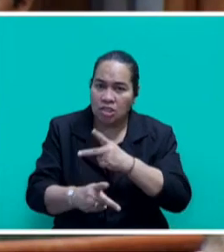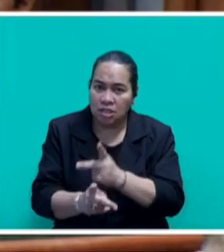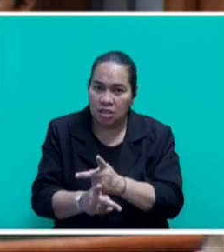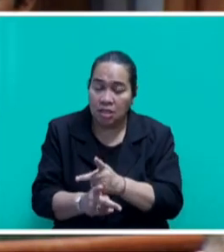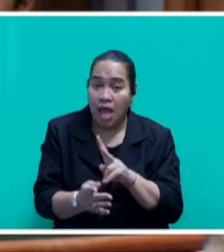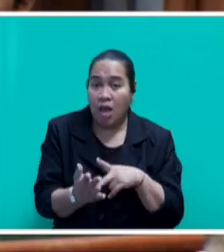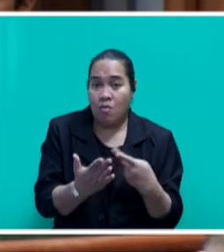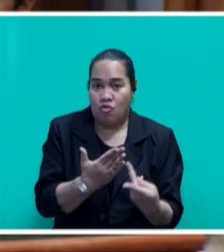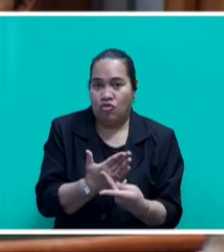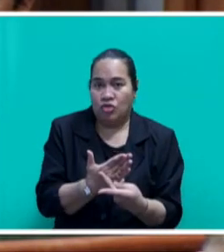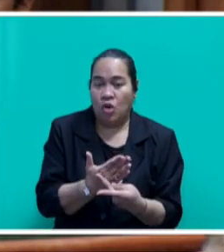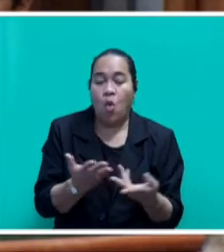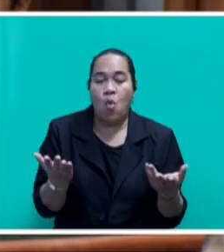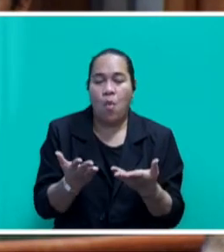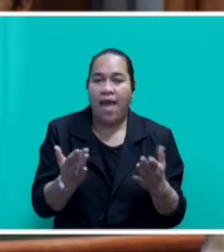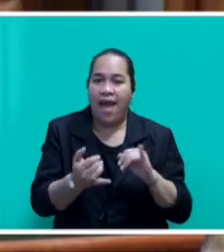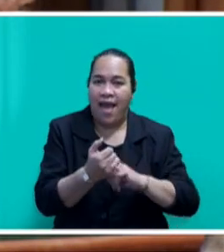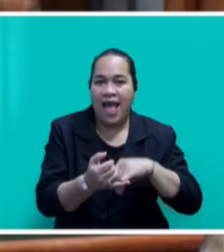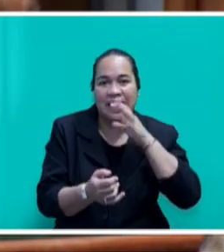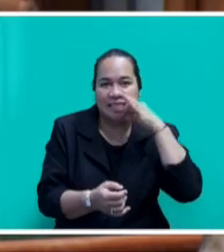projects that will be based in the Singatoka Valley,